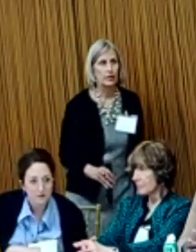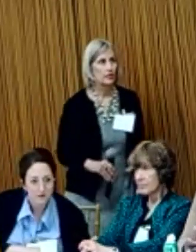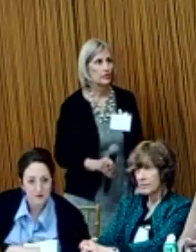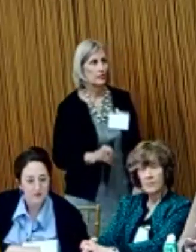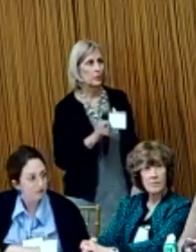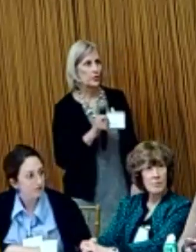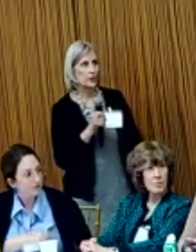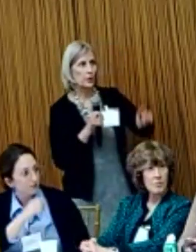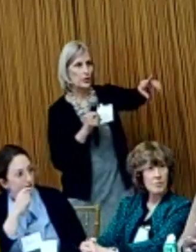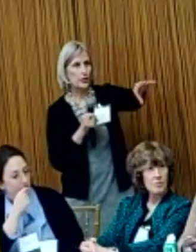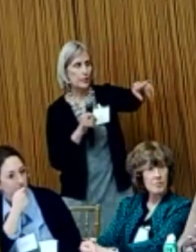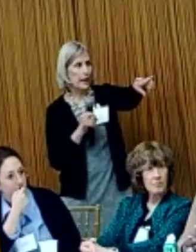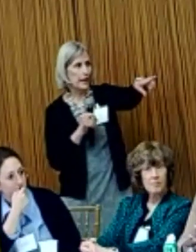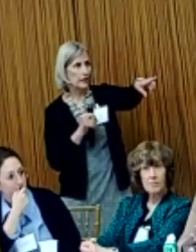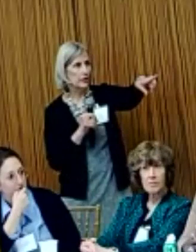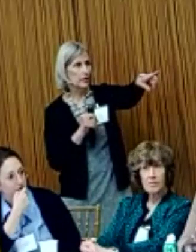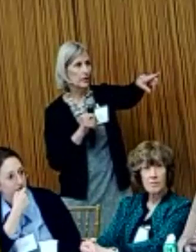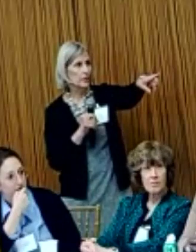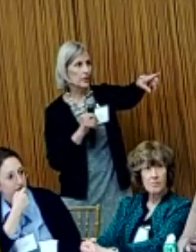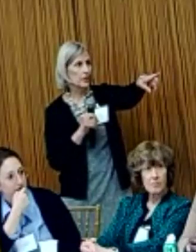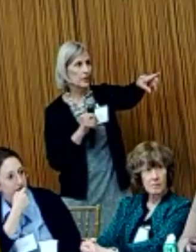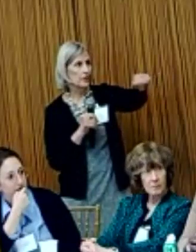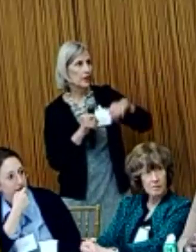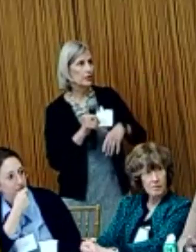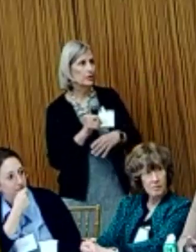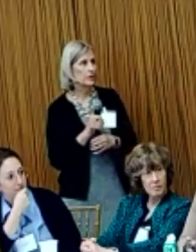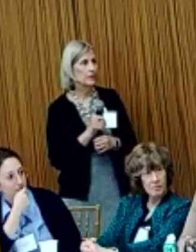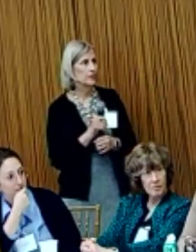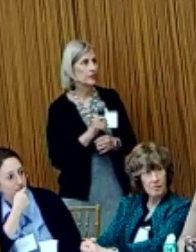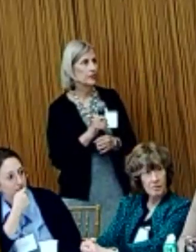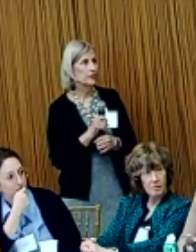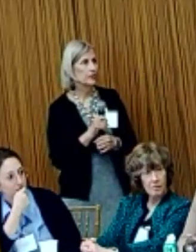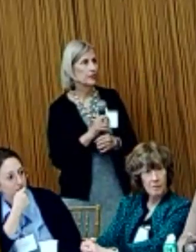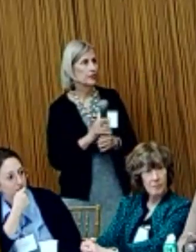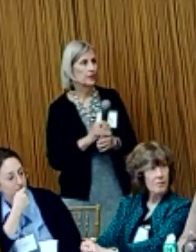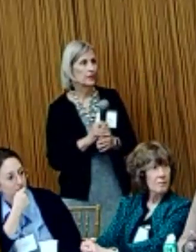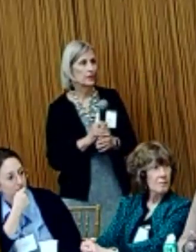you was there a question in the back sir no